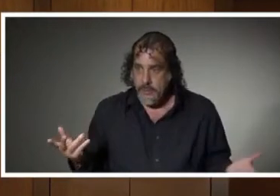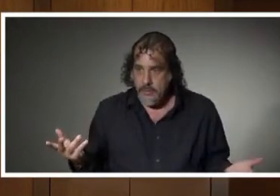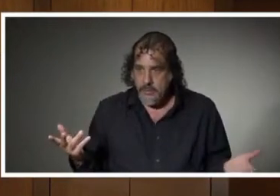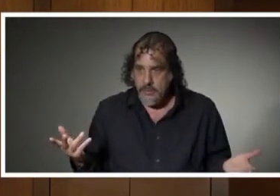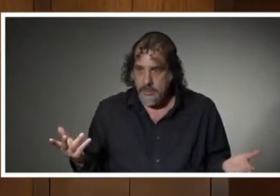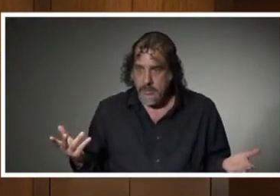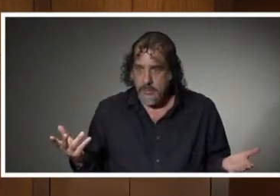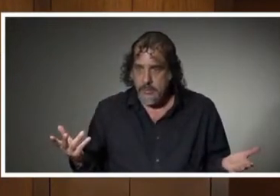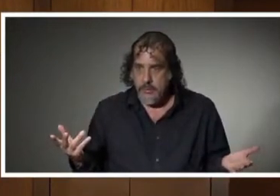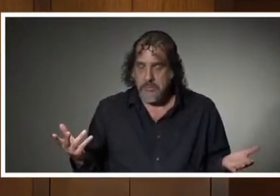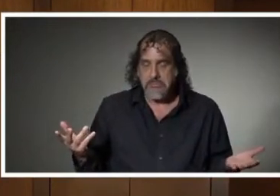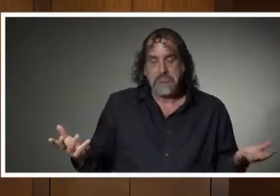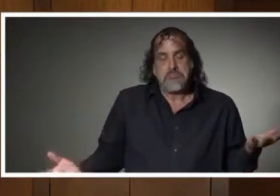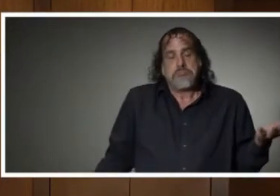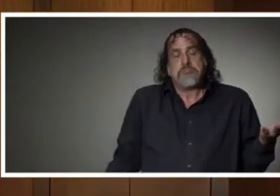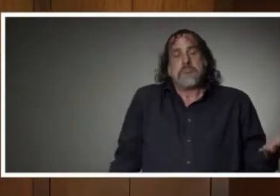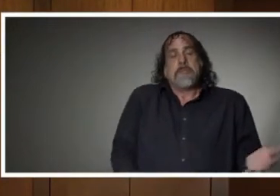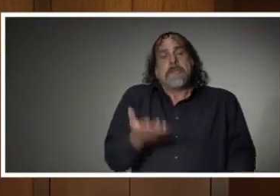Well,